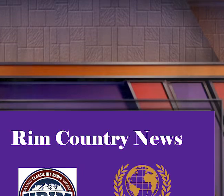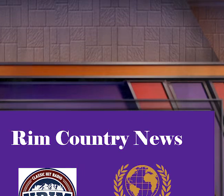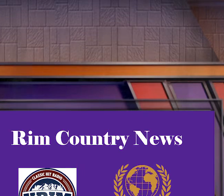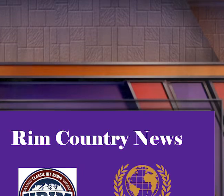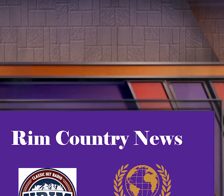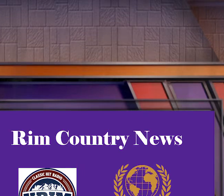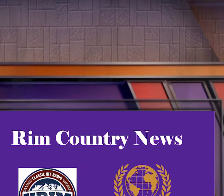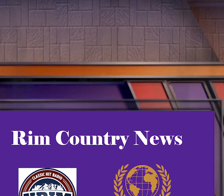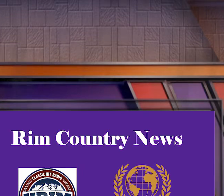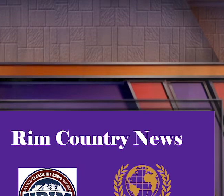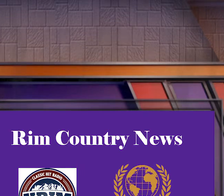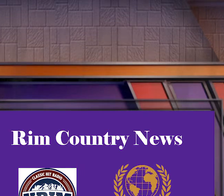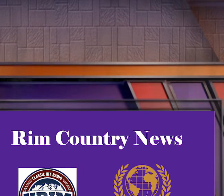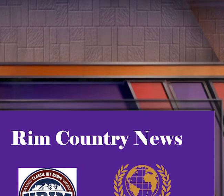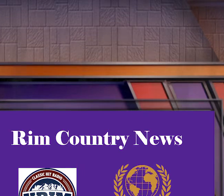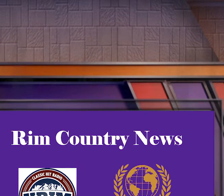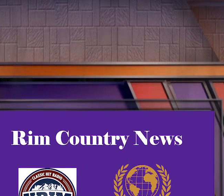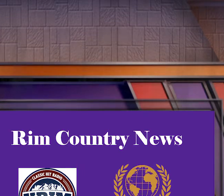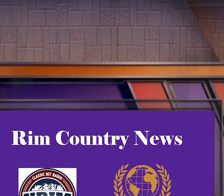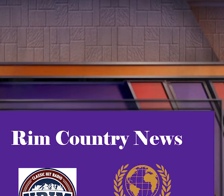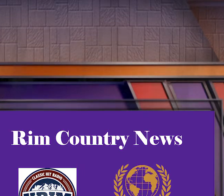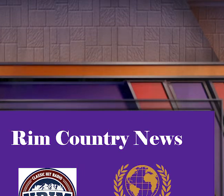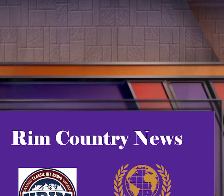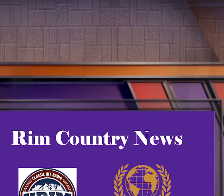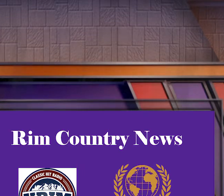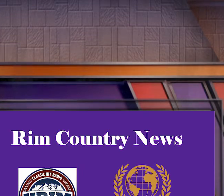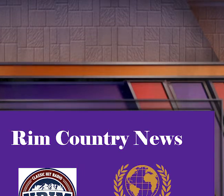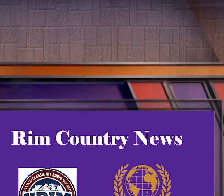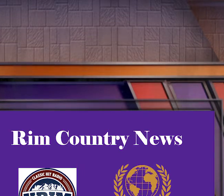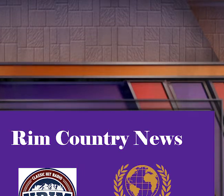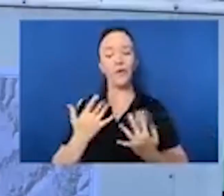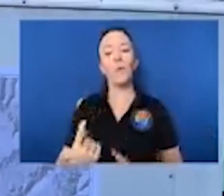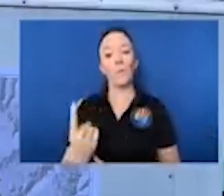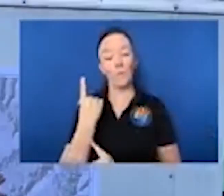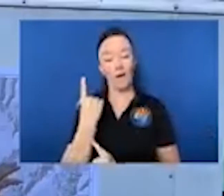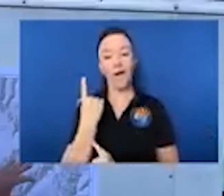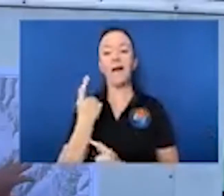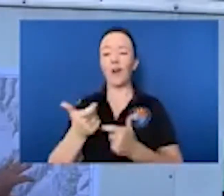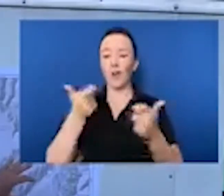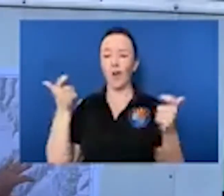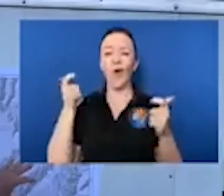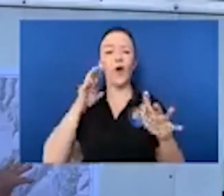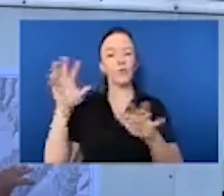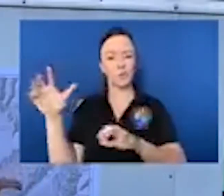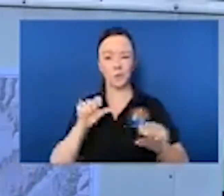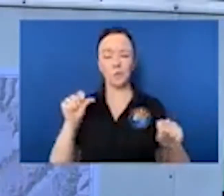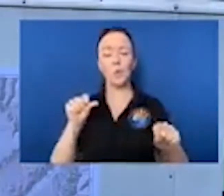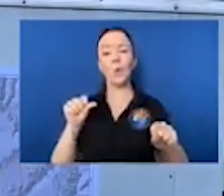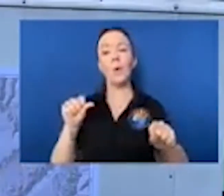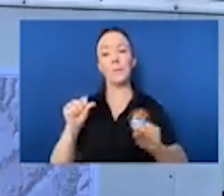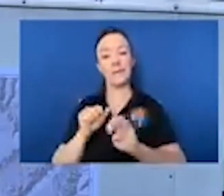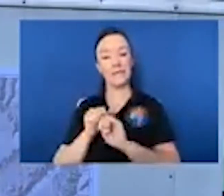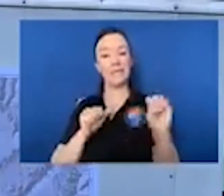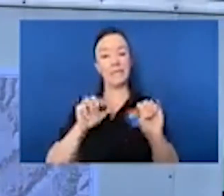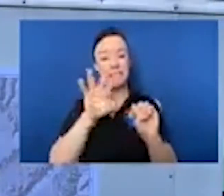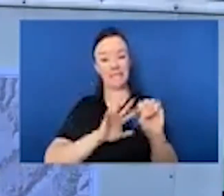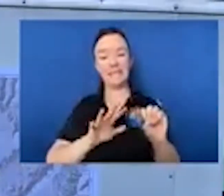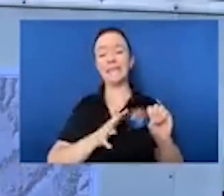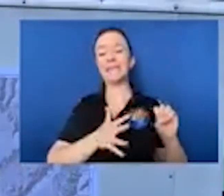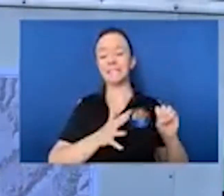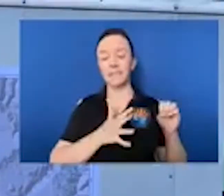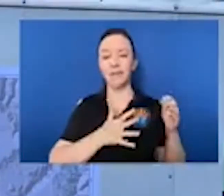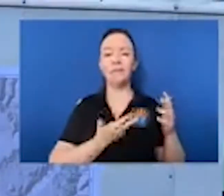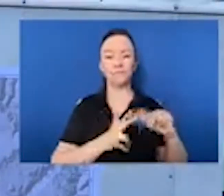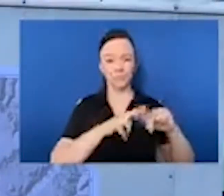two thunderstorms that caused teams to have to scramble quickly. We had a large thunderstorm that built up off to the east of the